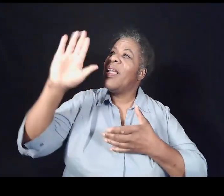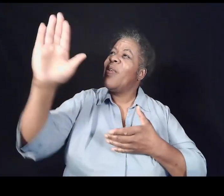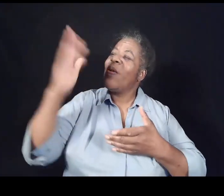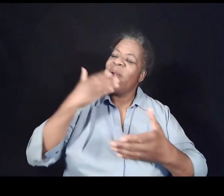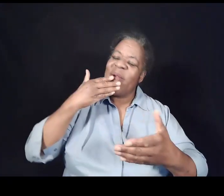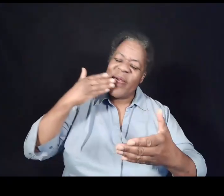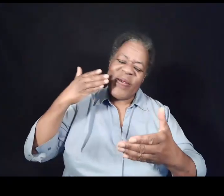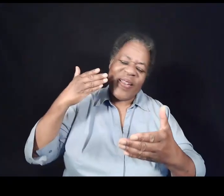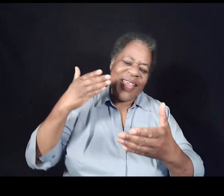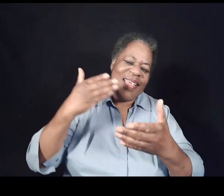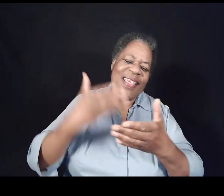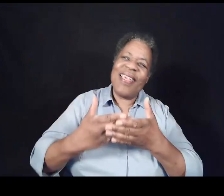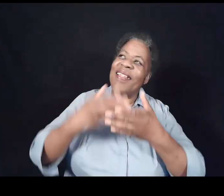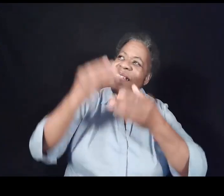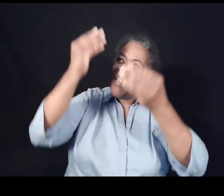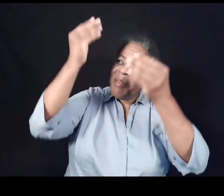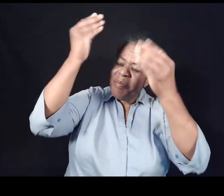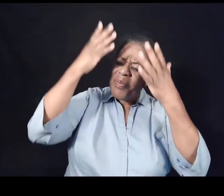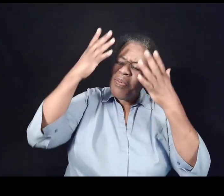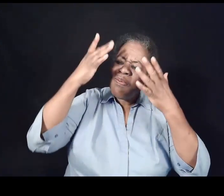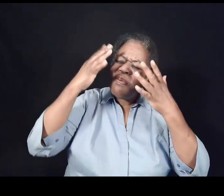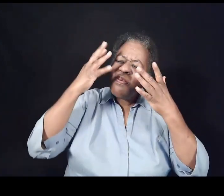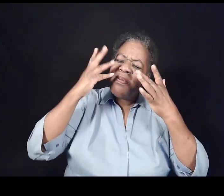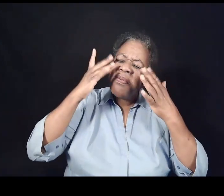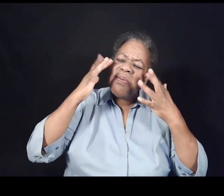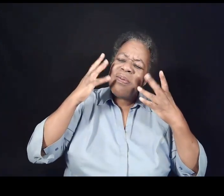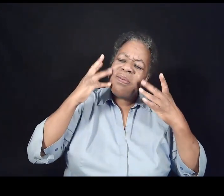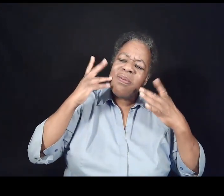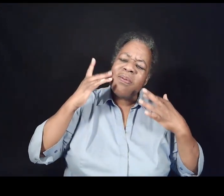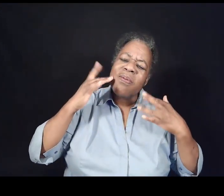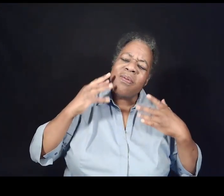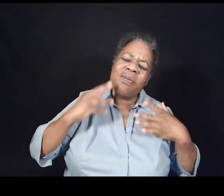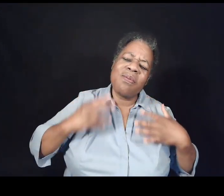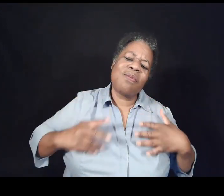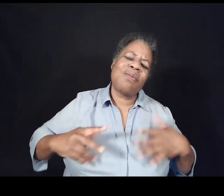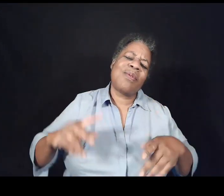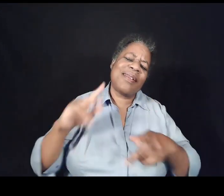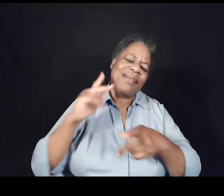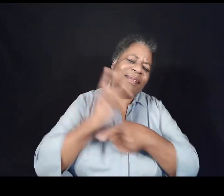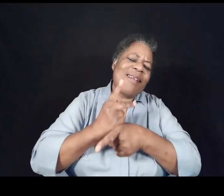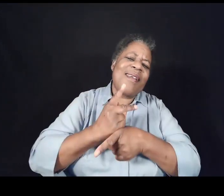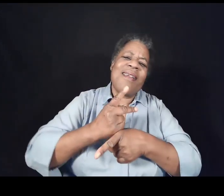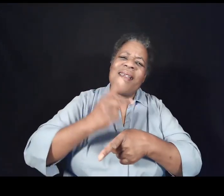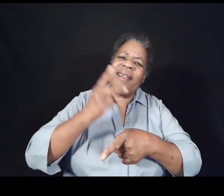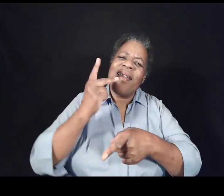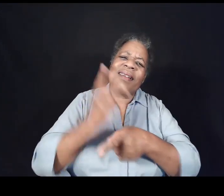Your goodness is running after, it's running after me.